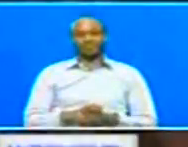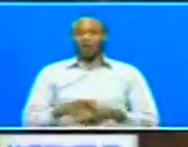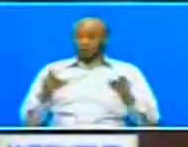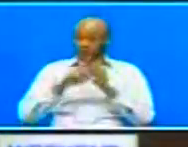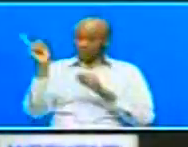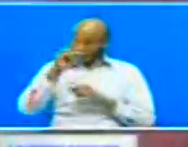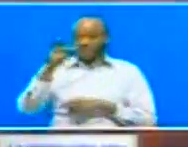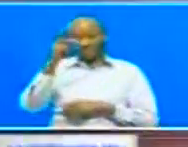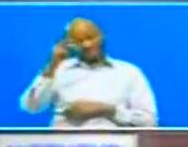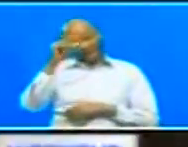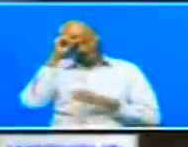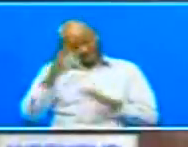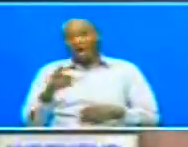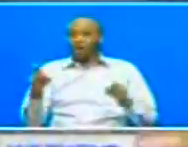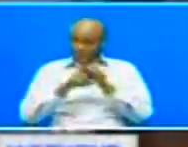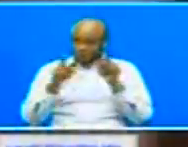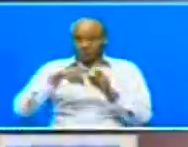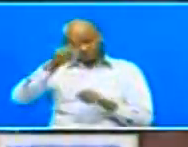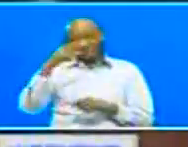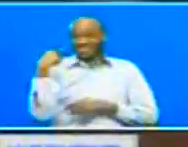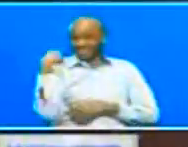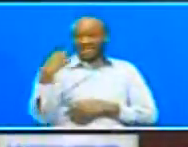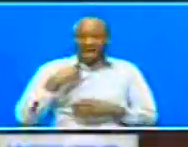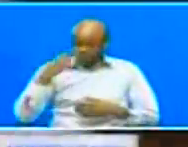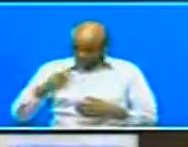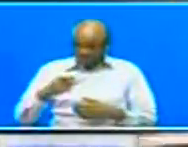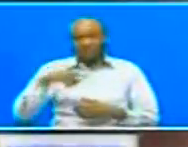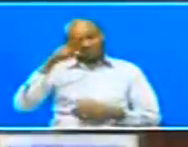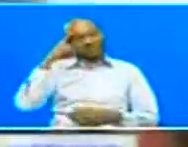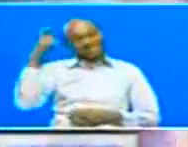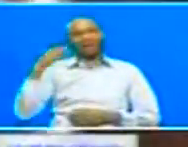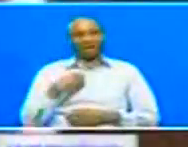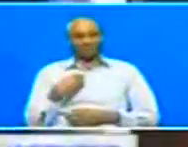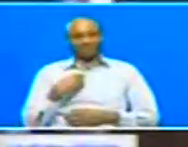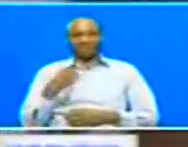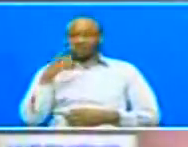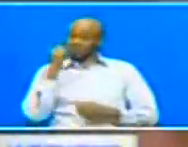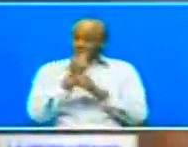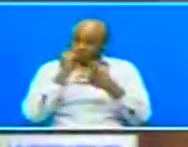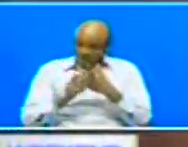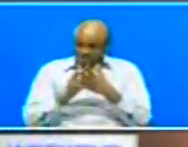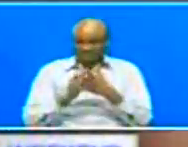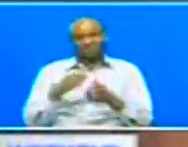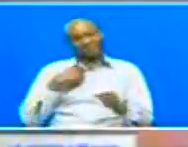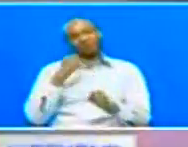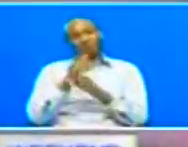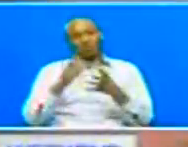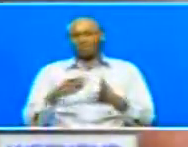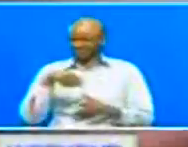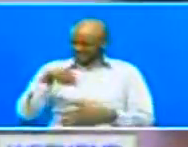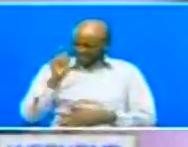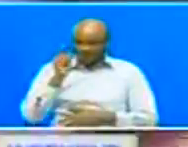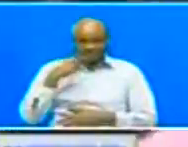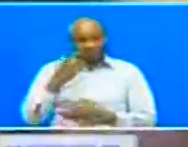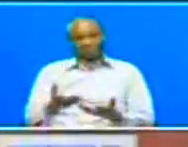And Nairobi Governor Evans Kidero also recently discovered the art of dreaming. Well, that's after he recovered from an acute